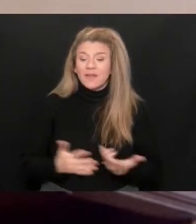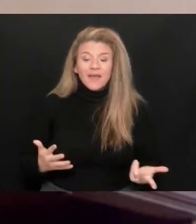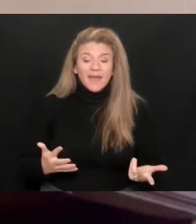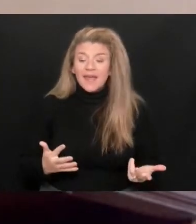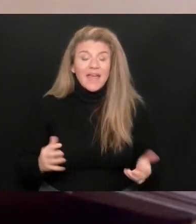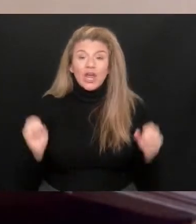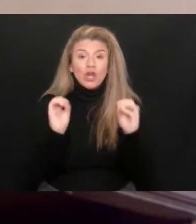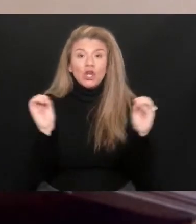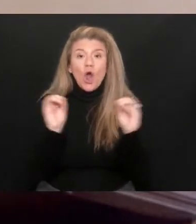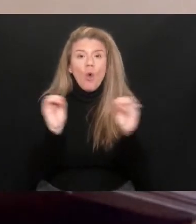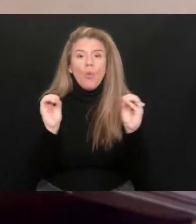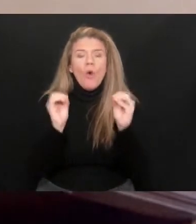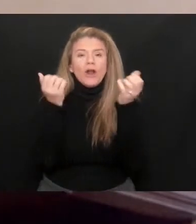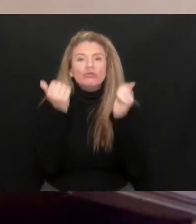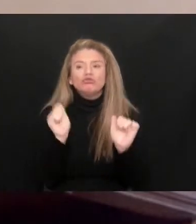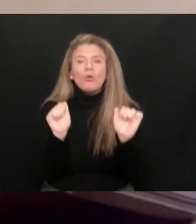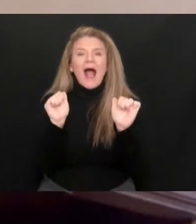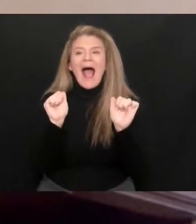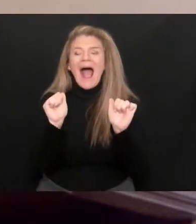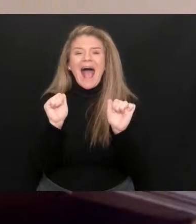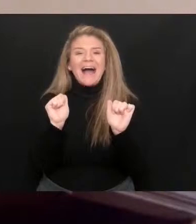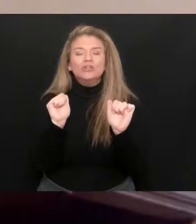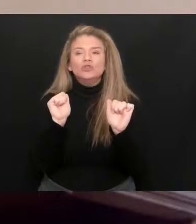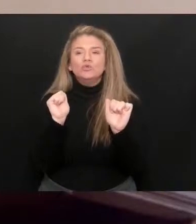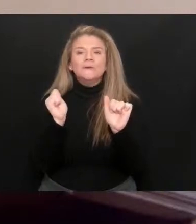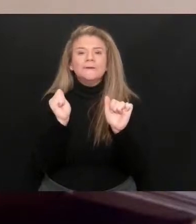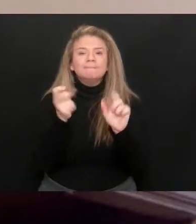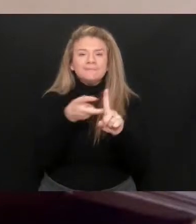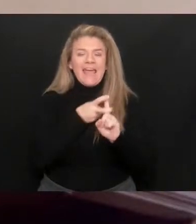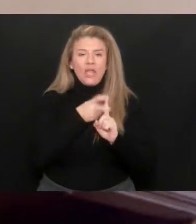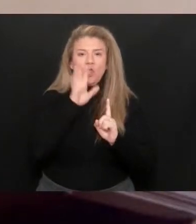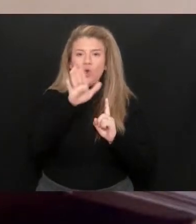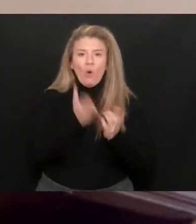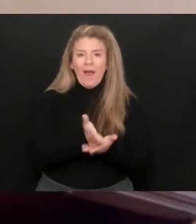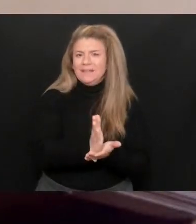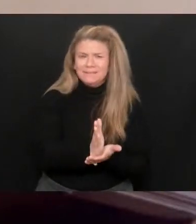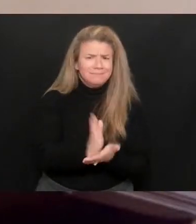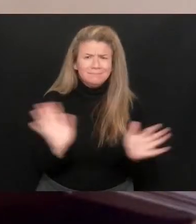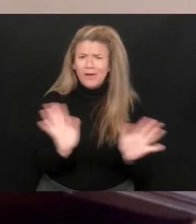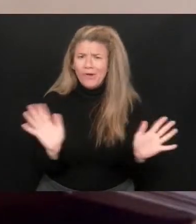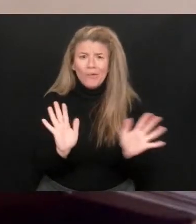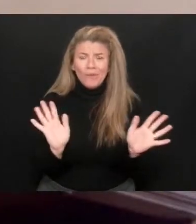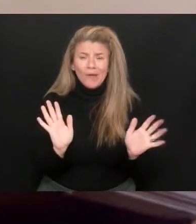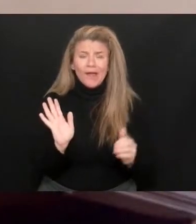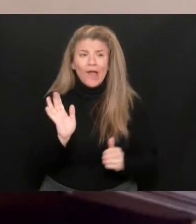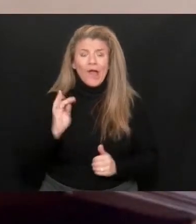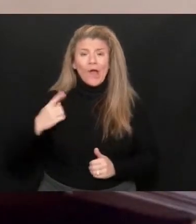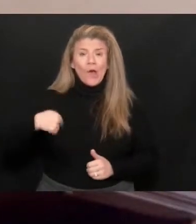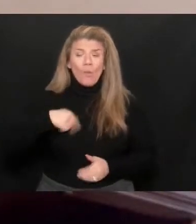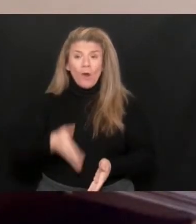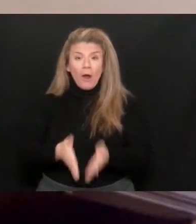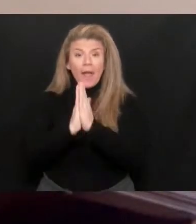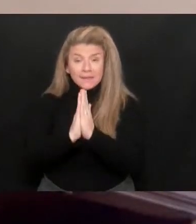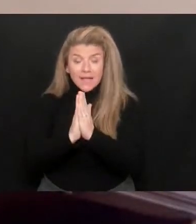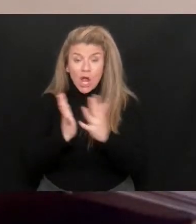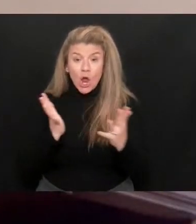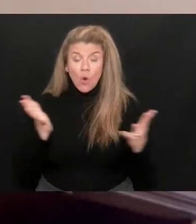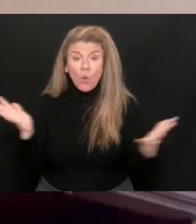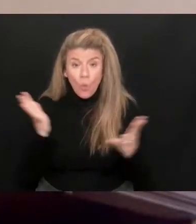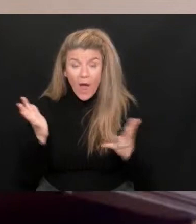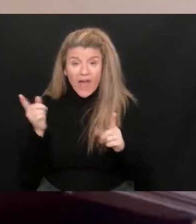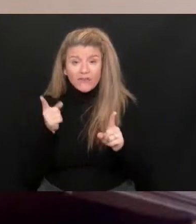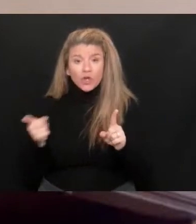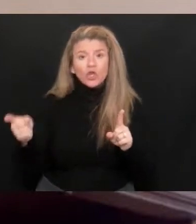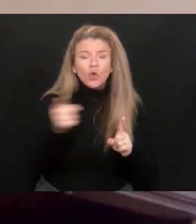Nobody is trying to infringe on anybody's rights. What we are asking you to do is take on the